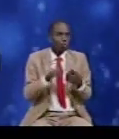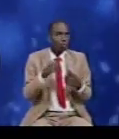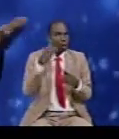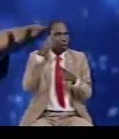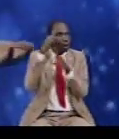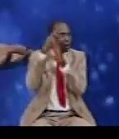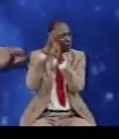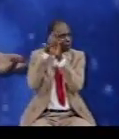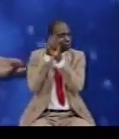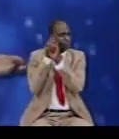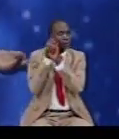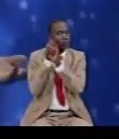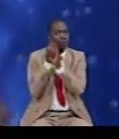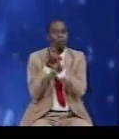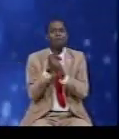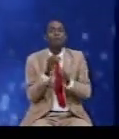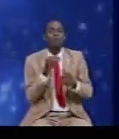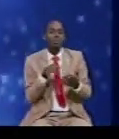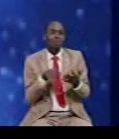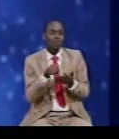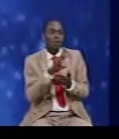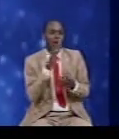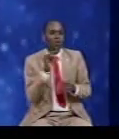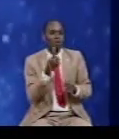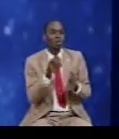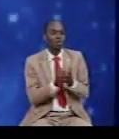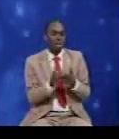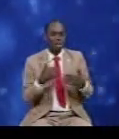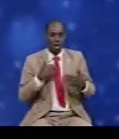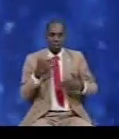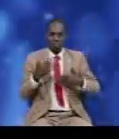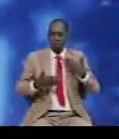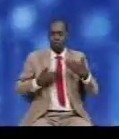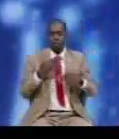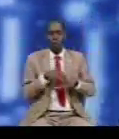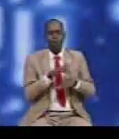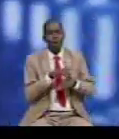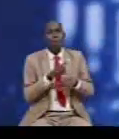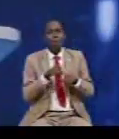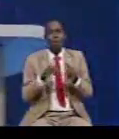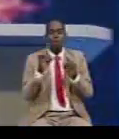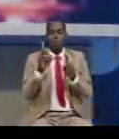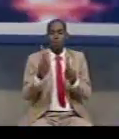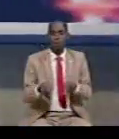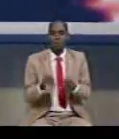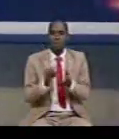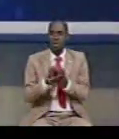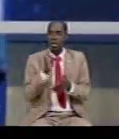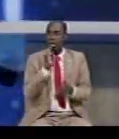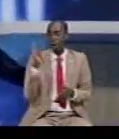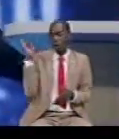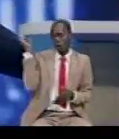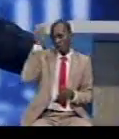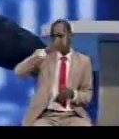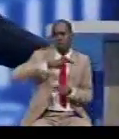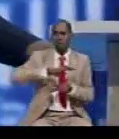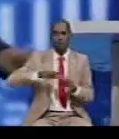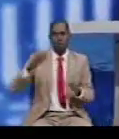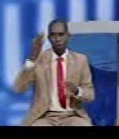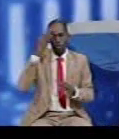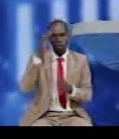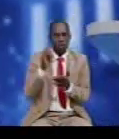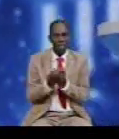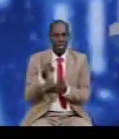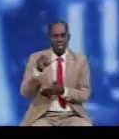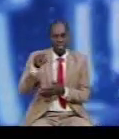retain. Those are the ones that have joy on hand. But the one that is foolish and he does not know that he ought to read